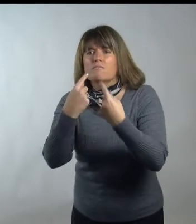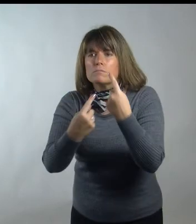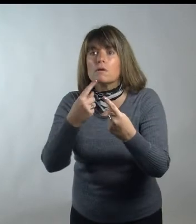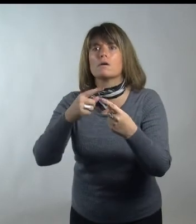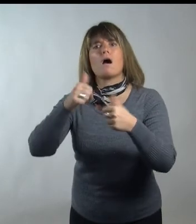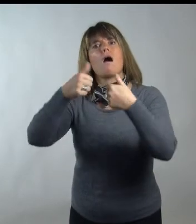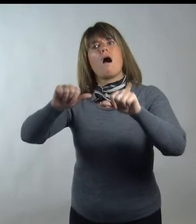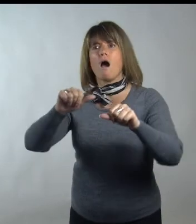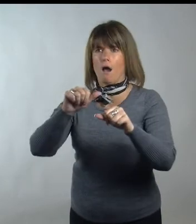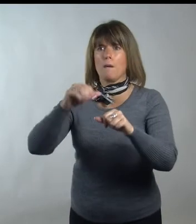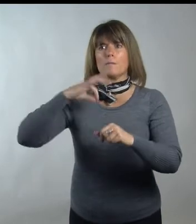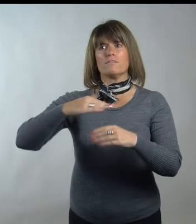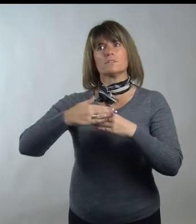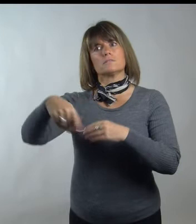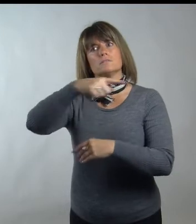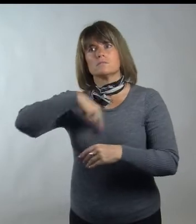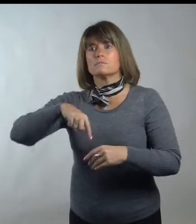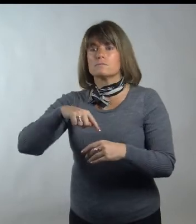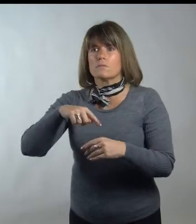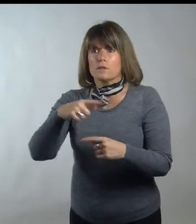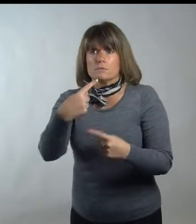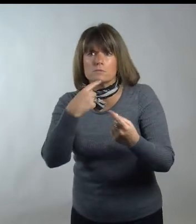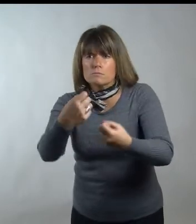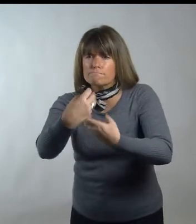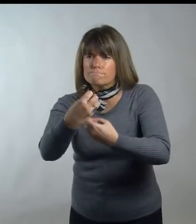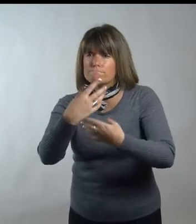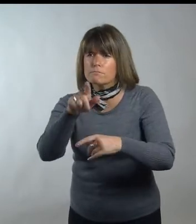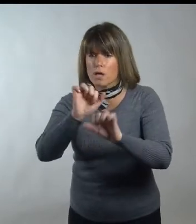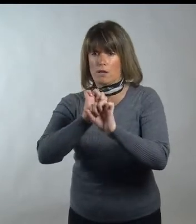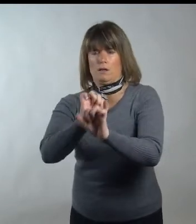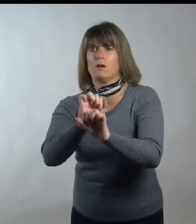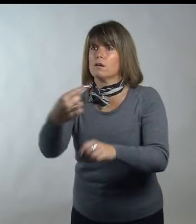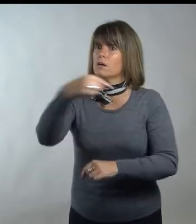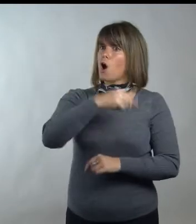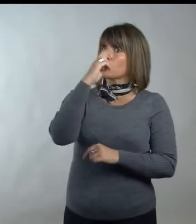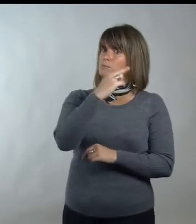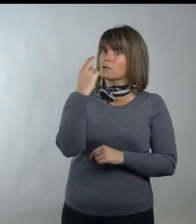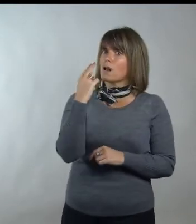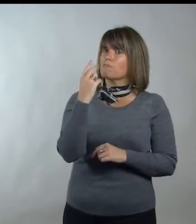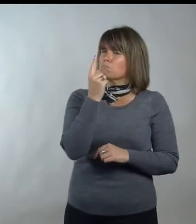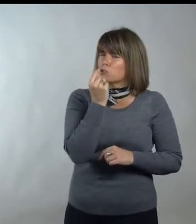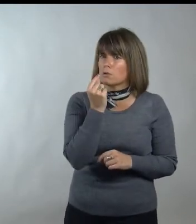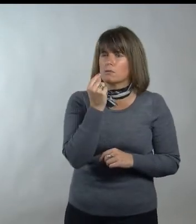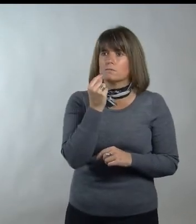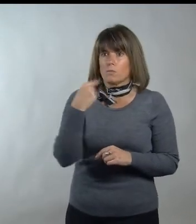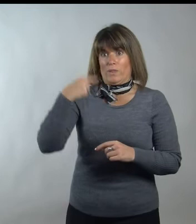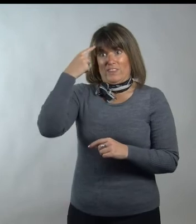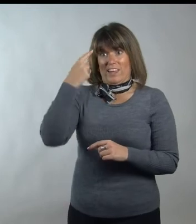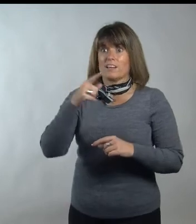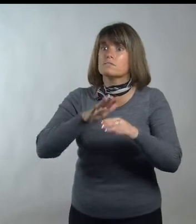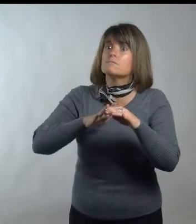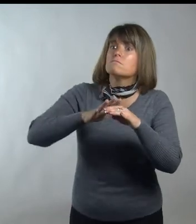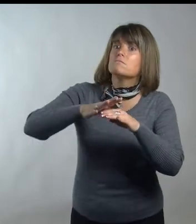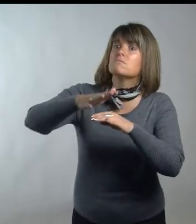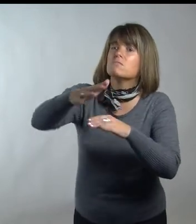if at all possible. We think in future we could provide much more care in your home or community with fewer expensive stays in